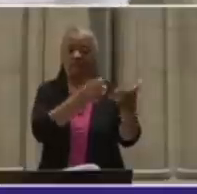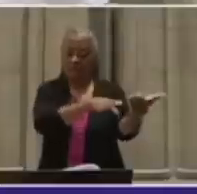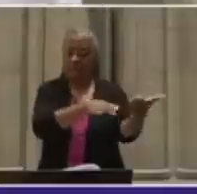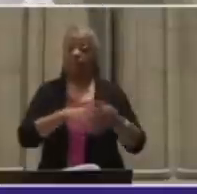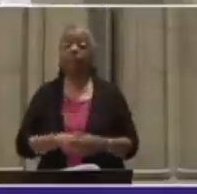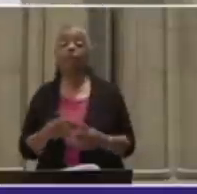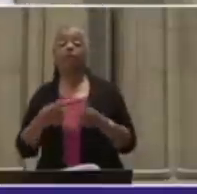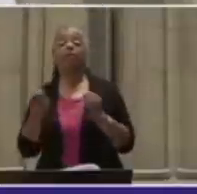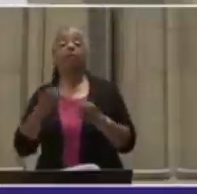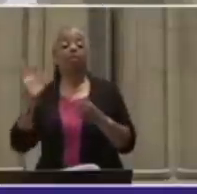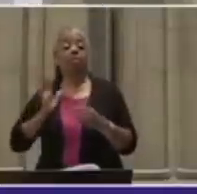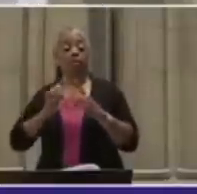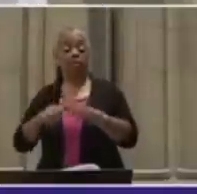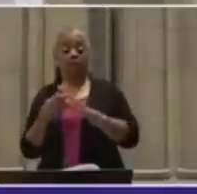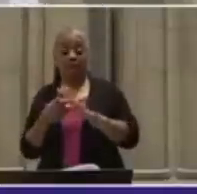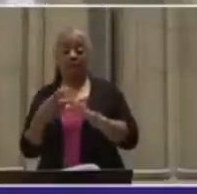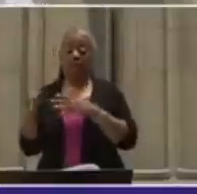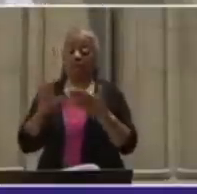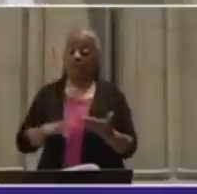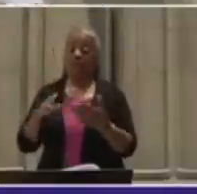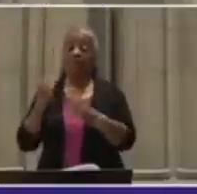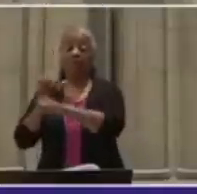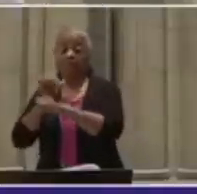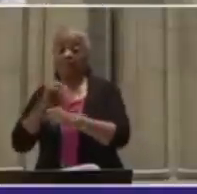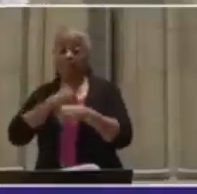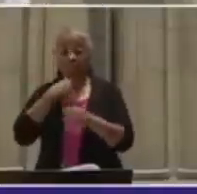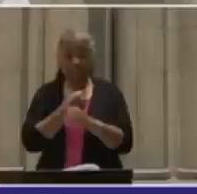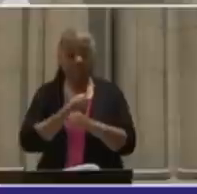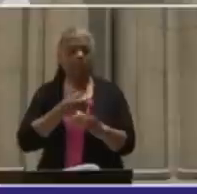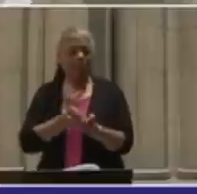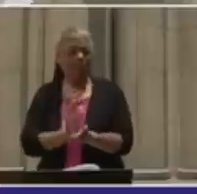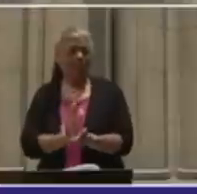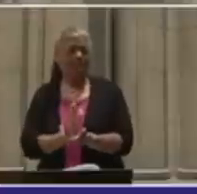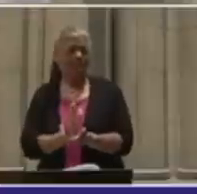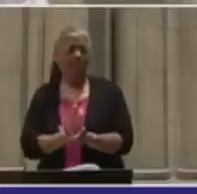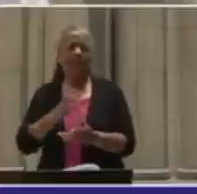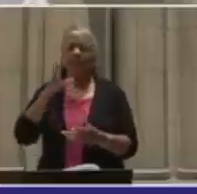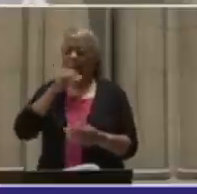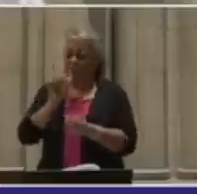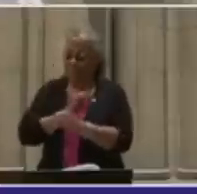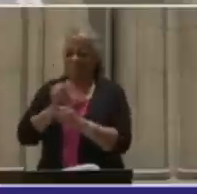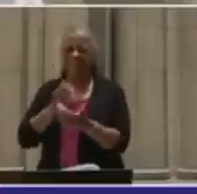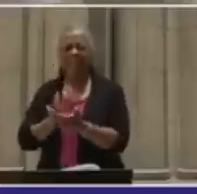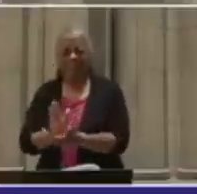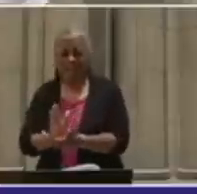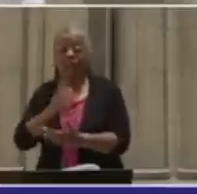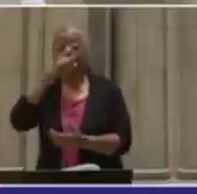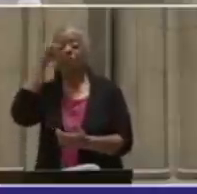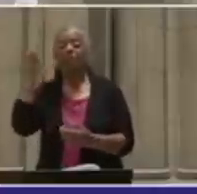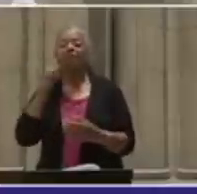beginning, the death that slavery created was allowed. It was allowed because